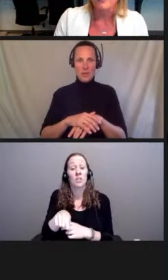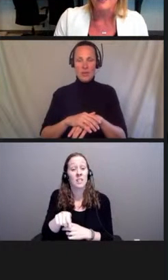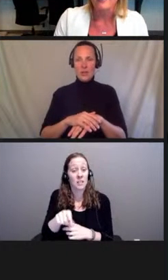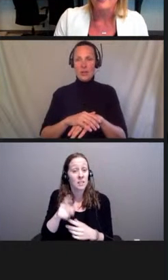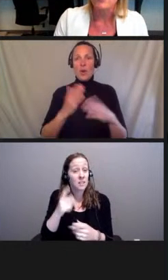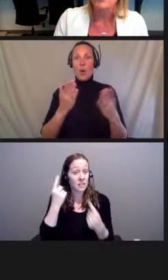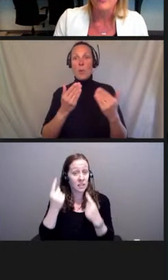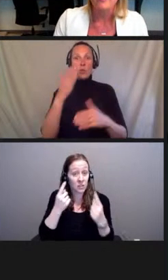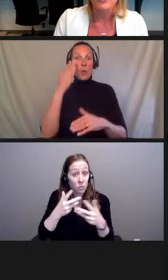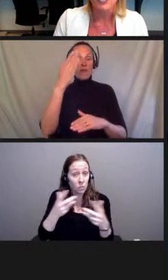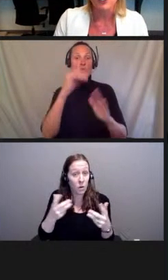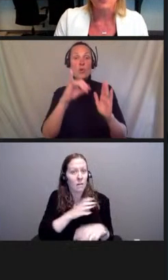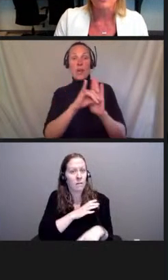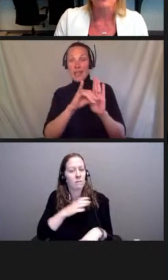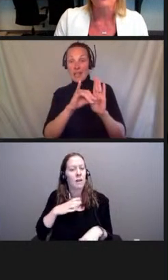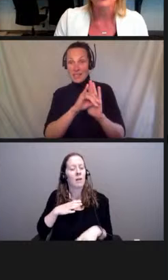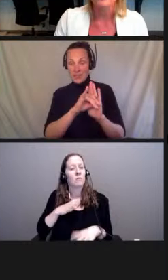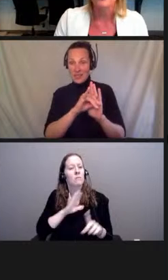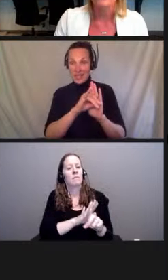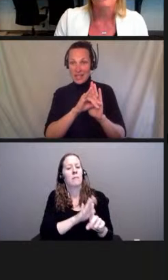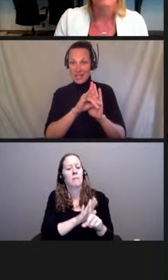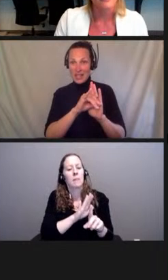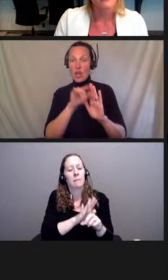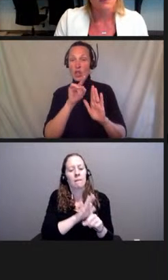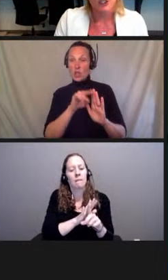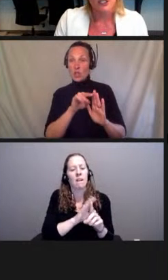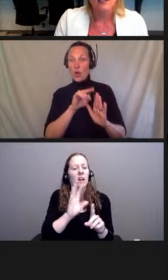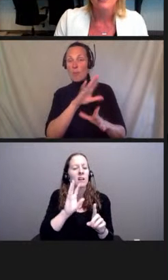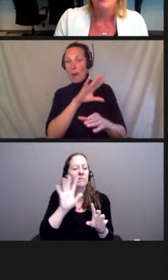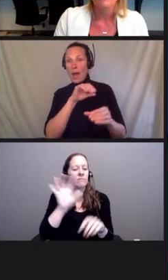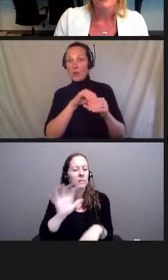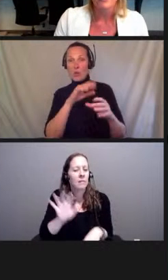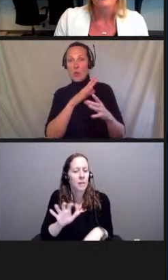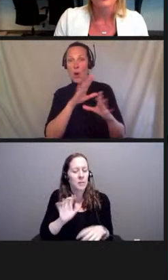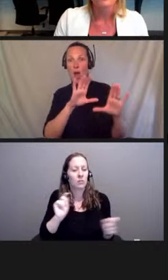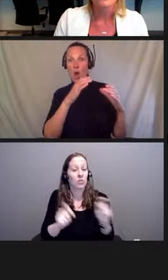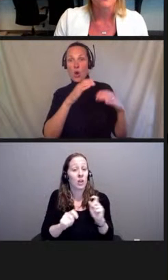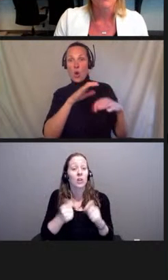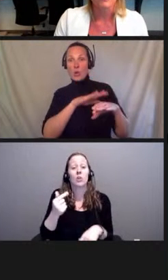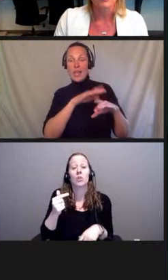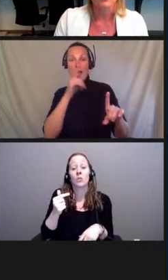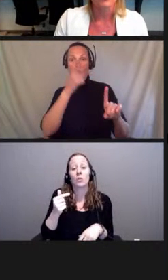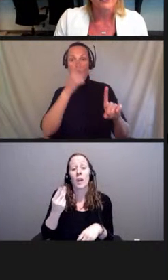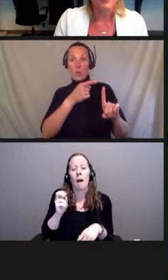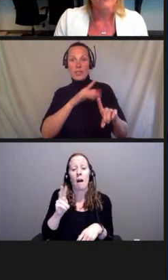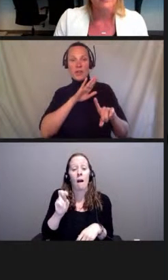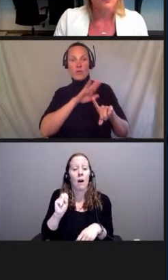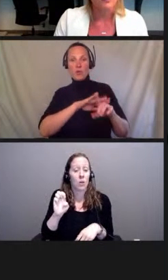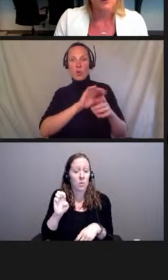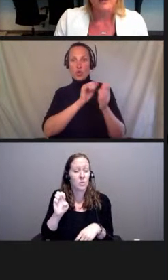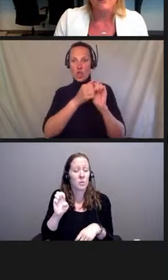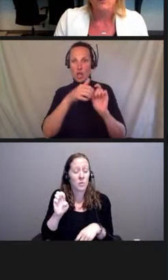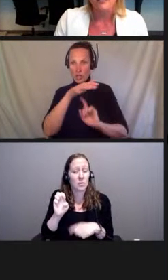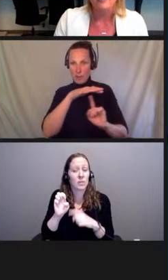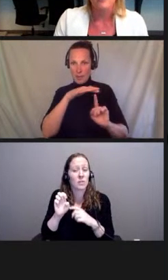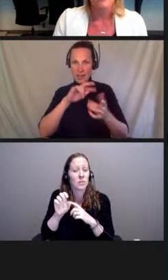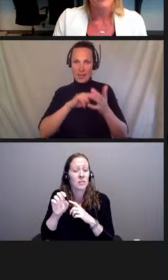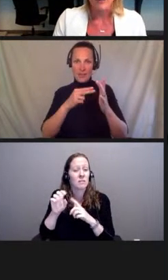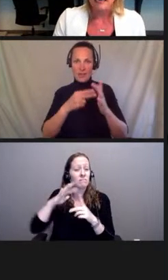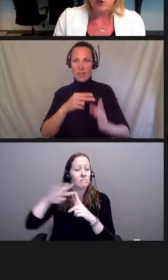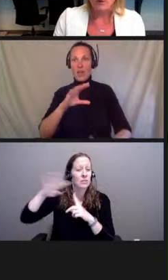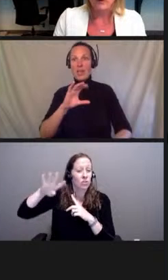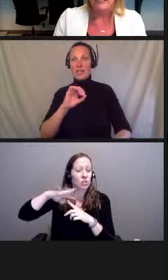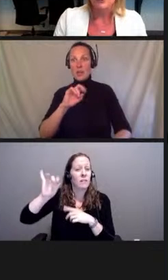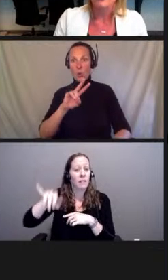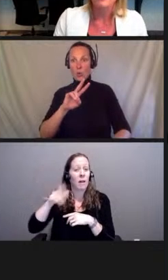considered Council's climate change goals of reducing greenhouse gas emissions by 100% below 2012 levels by 2040